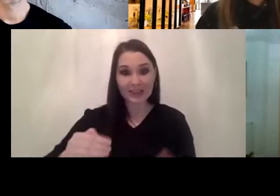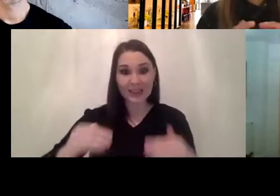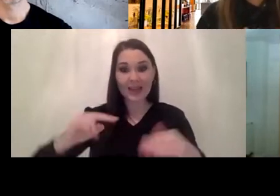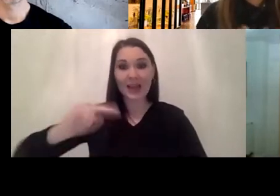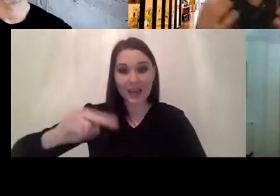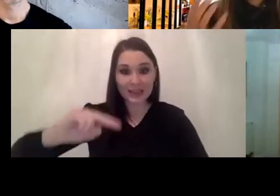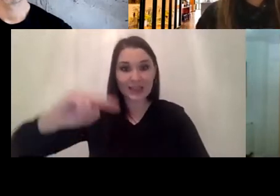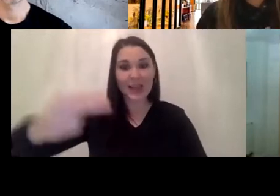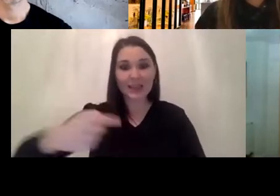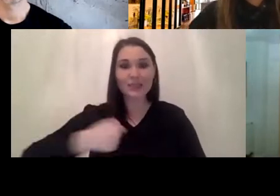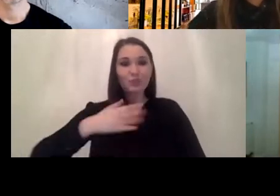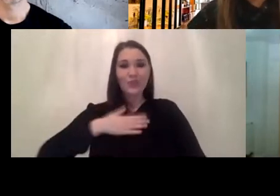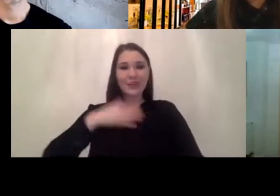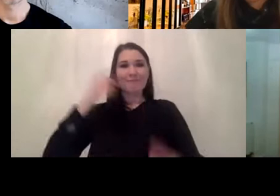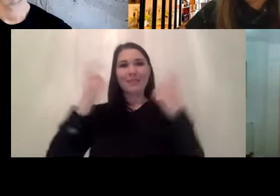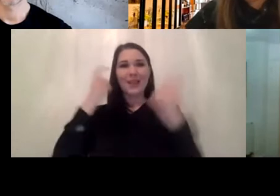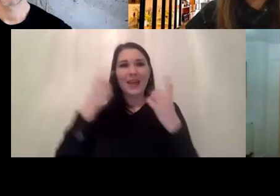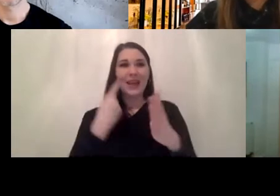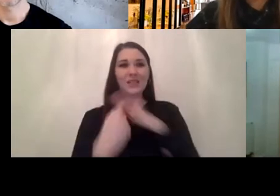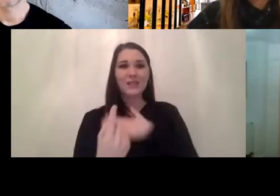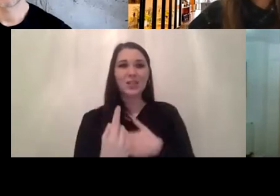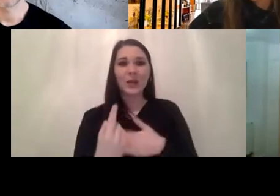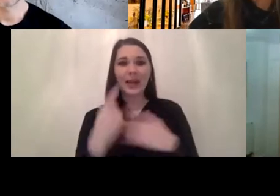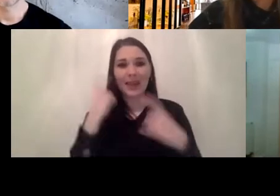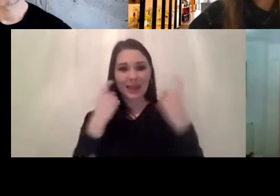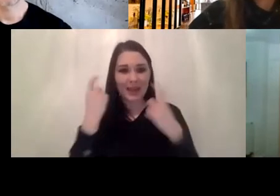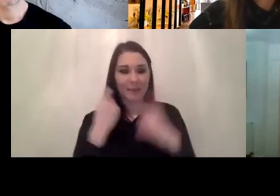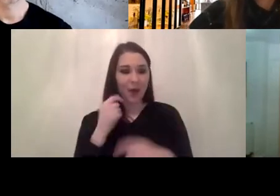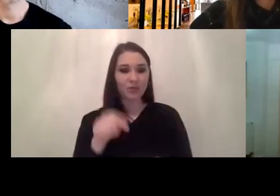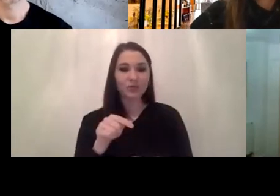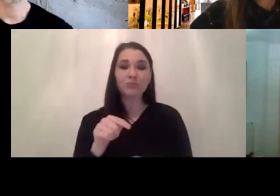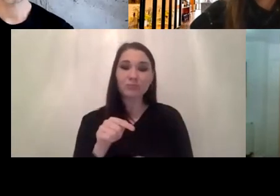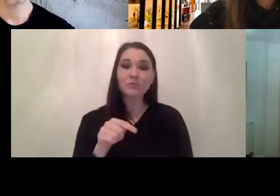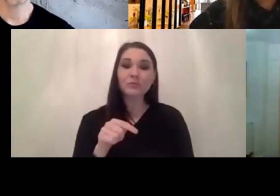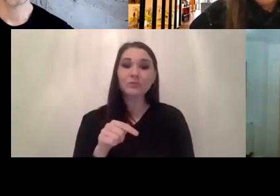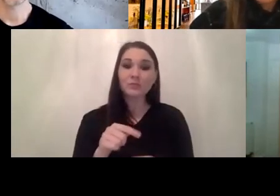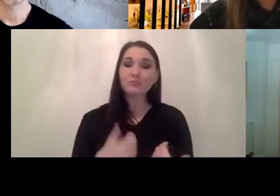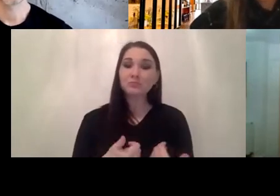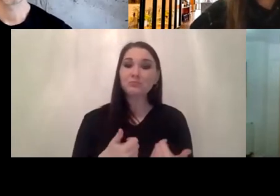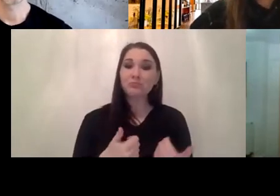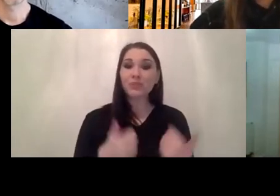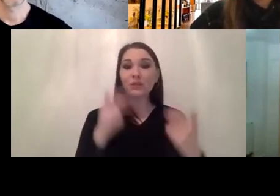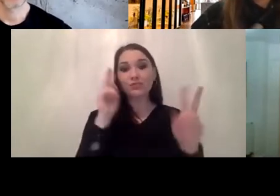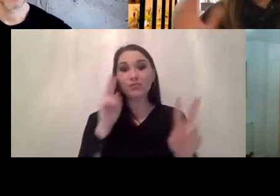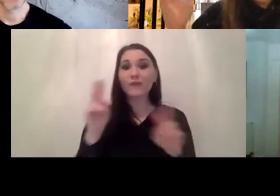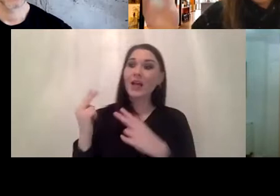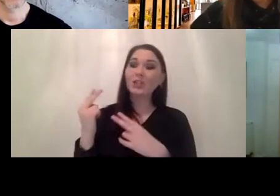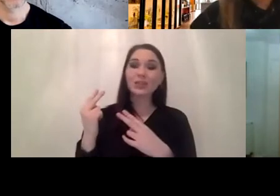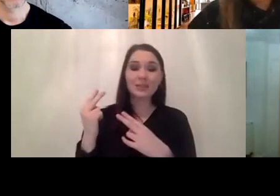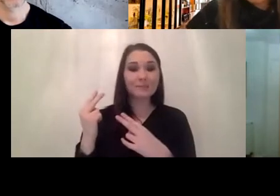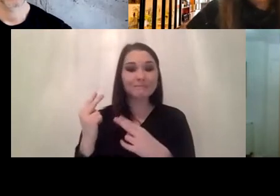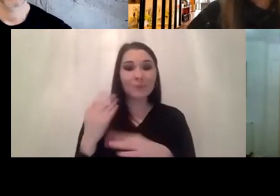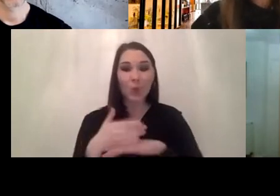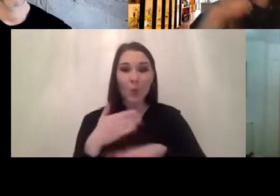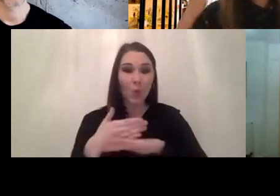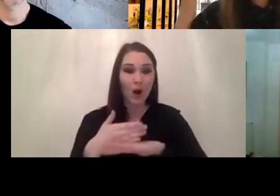us, like, individually started thinking about this, and I think it's a good, you know, reflection, you know, because it's just workload is